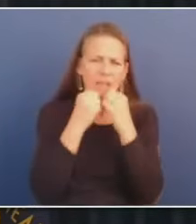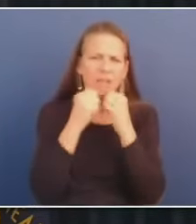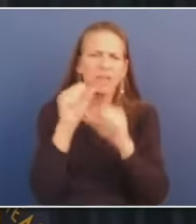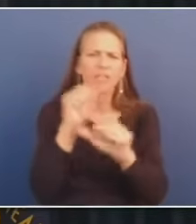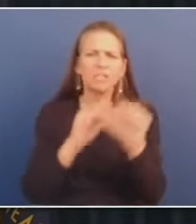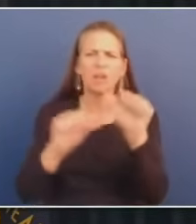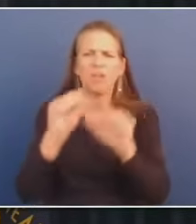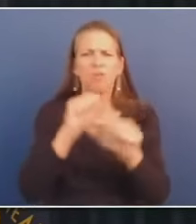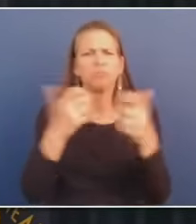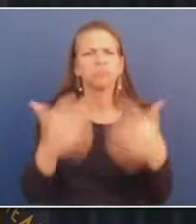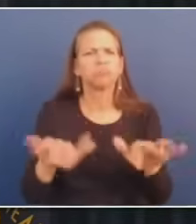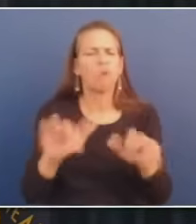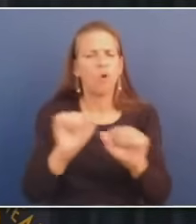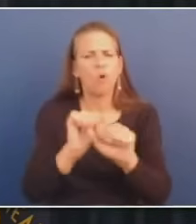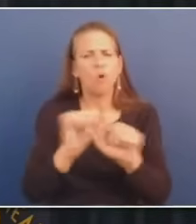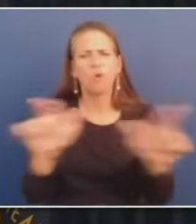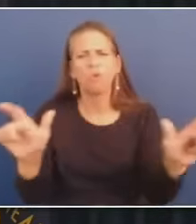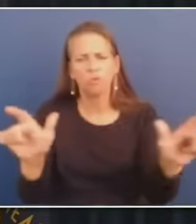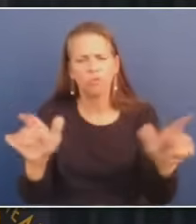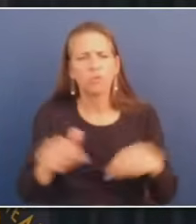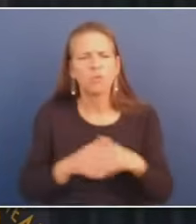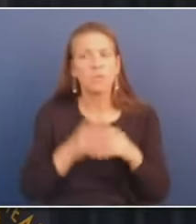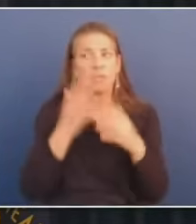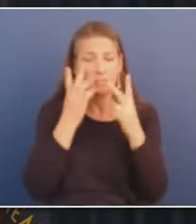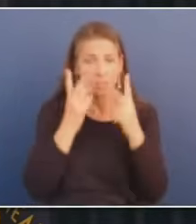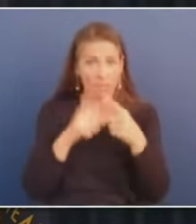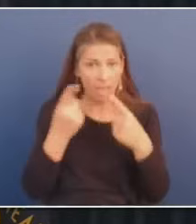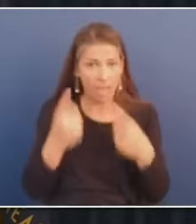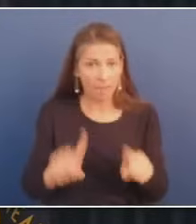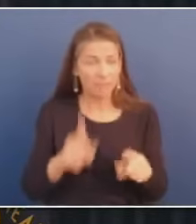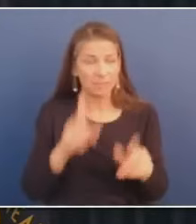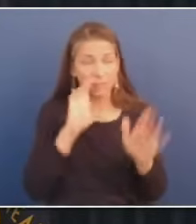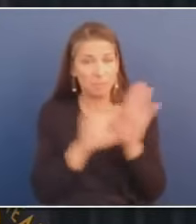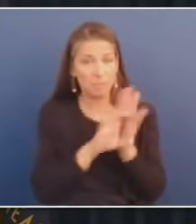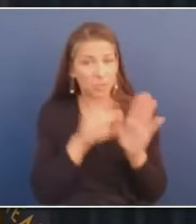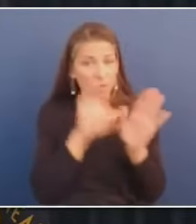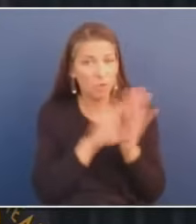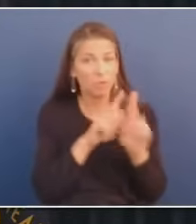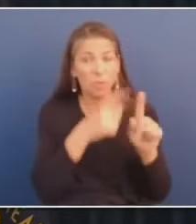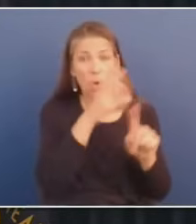you. We've seen what happens here. We've seen pictures out of Oklahoma and